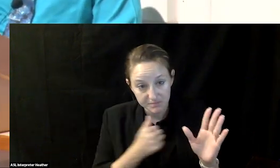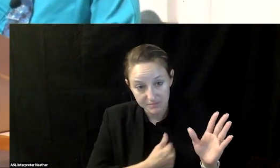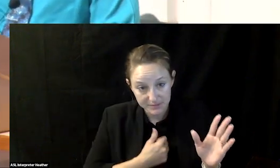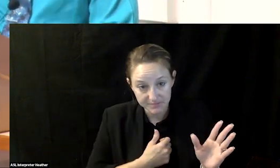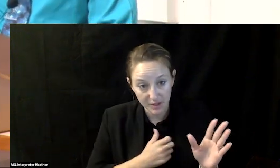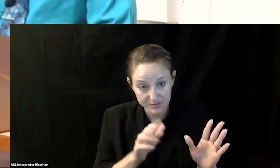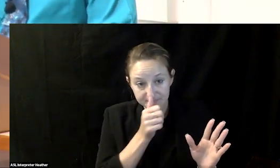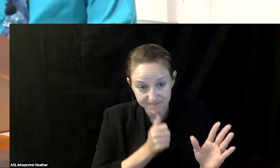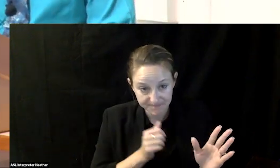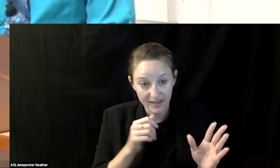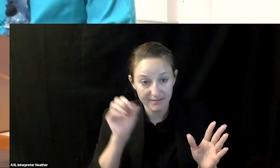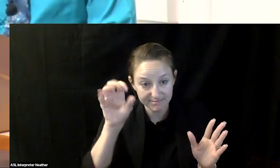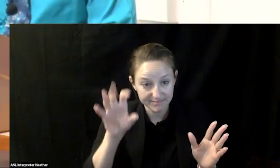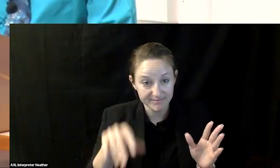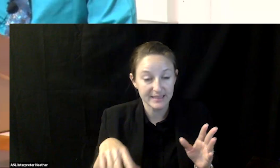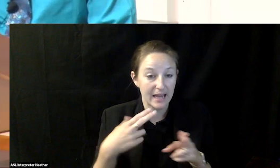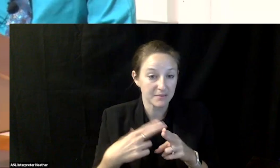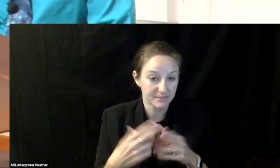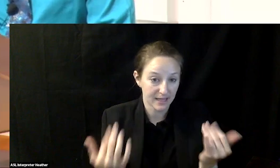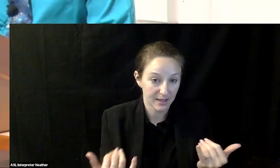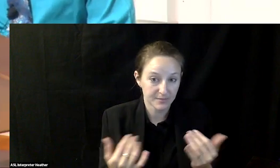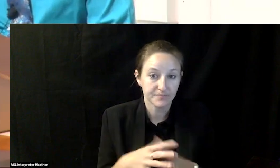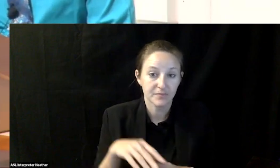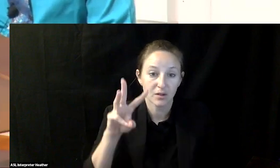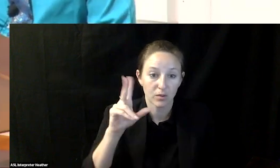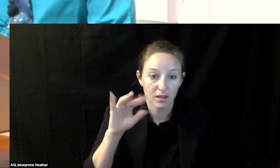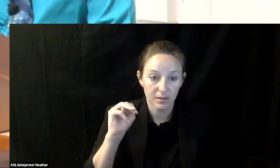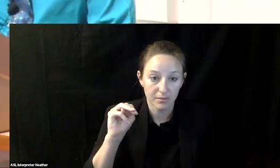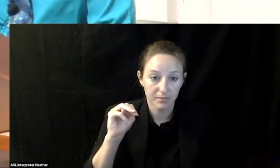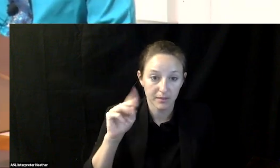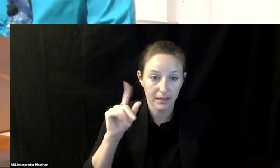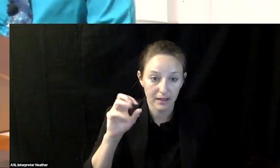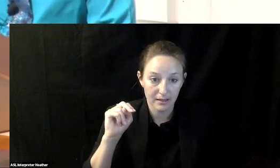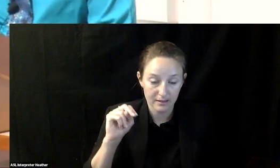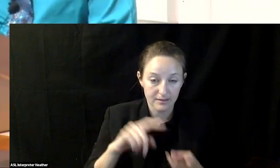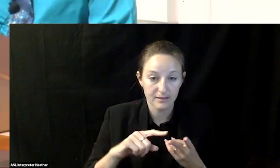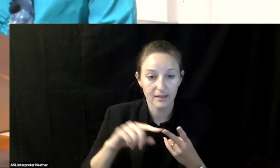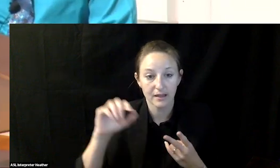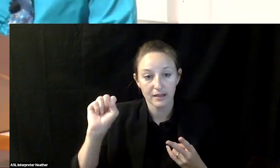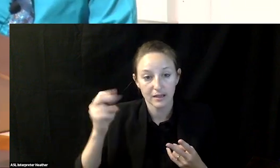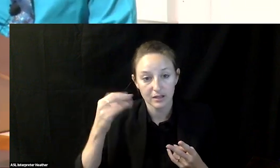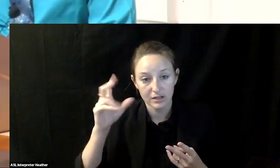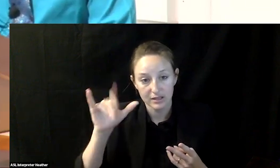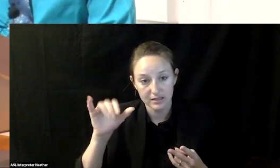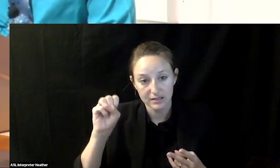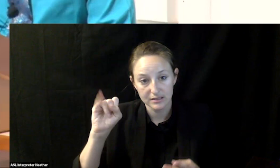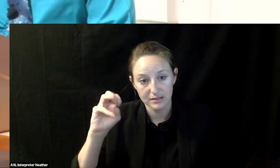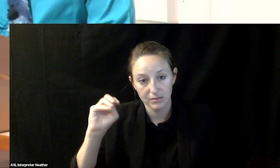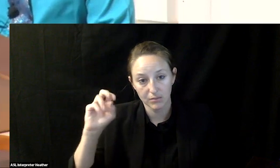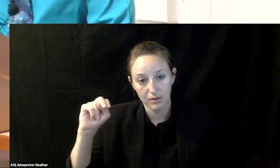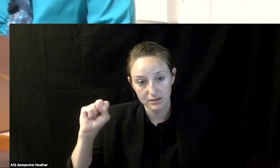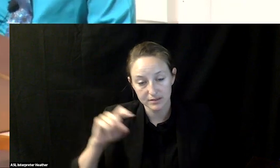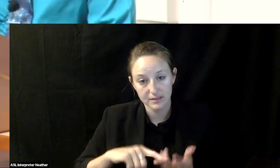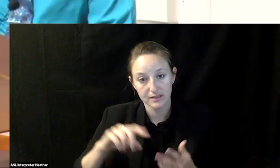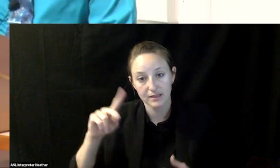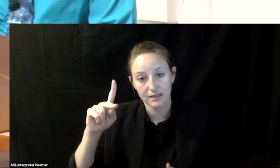here. William Cannon, Ashley Simmons, Candace King,